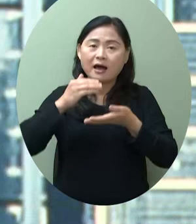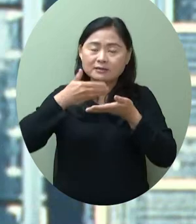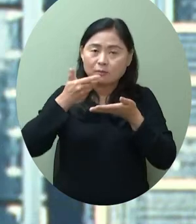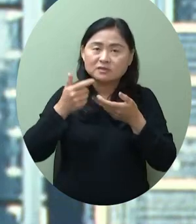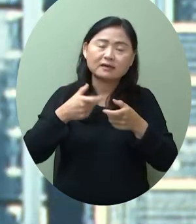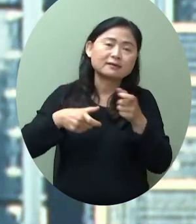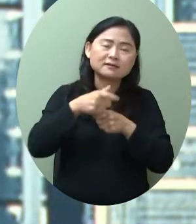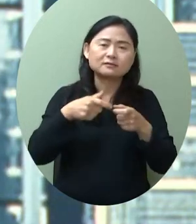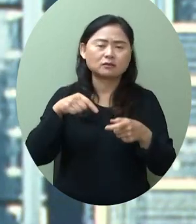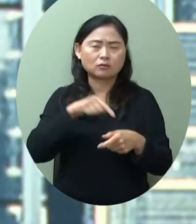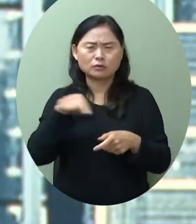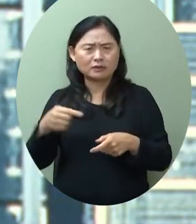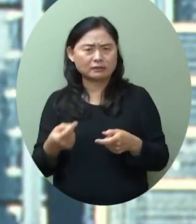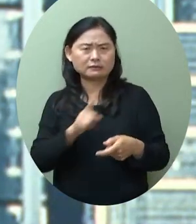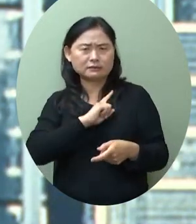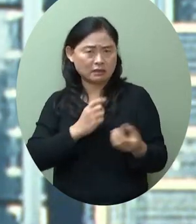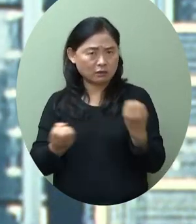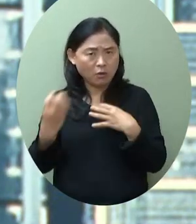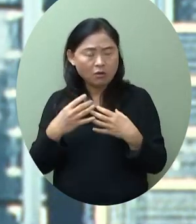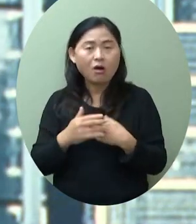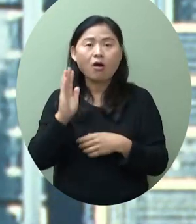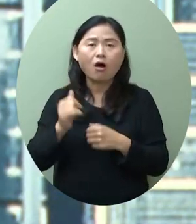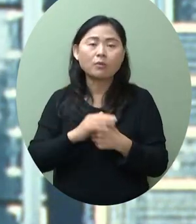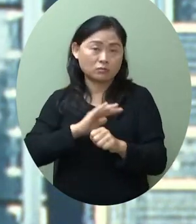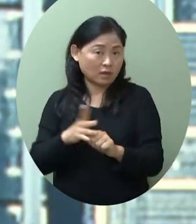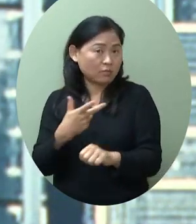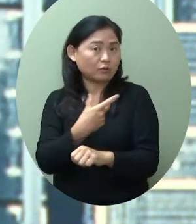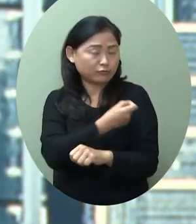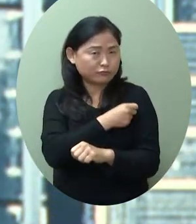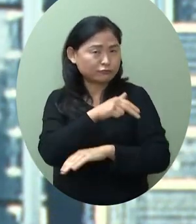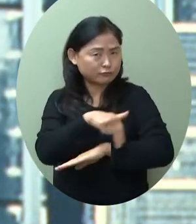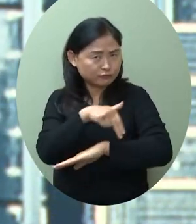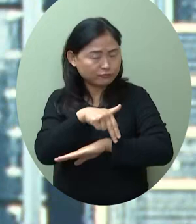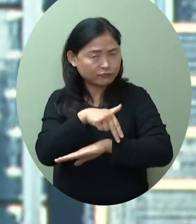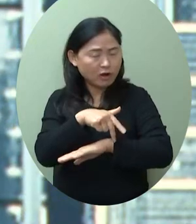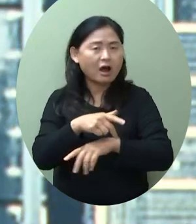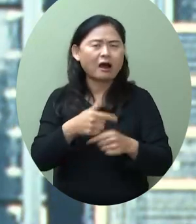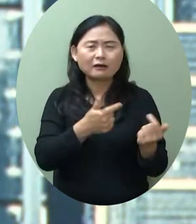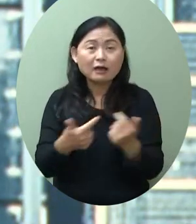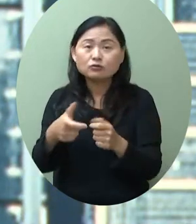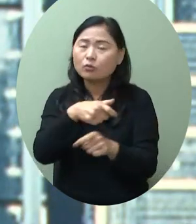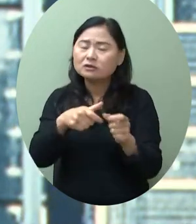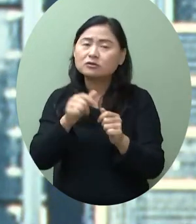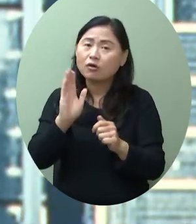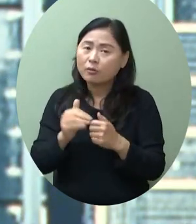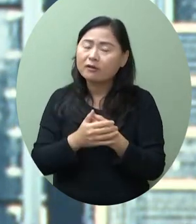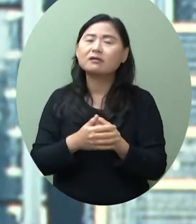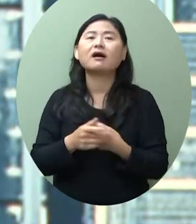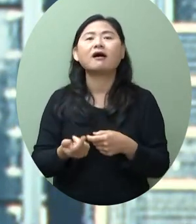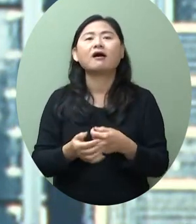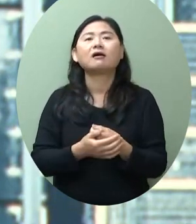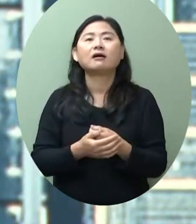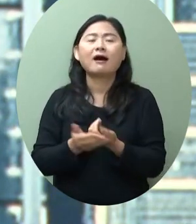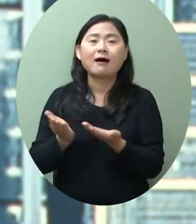on the basis of vaccine bubble? We could ask our customers to get vaccinated before offering them the service. But in the